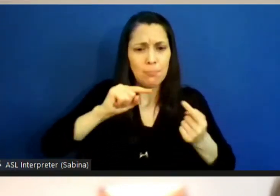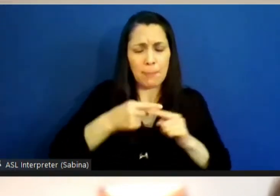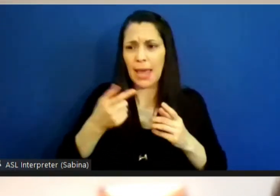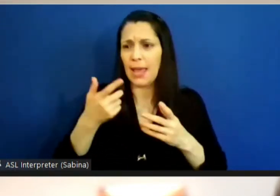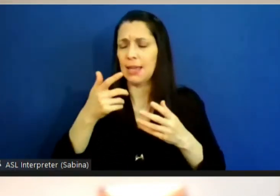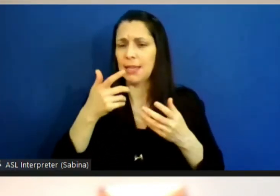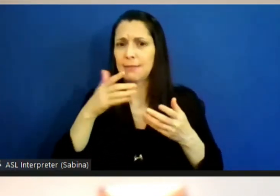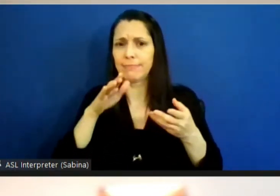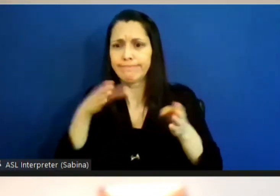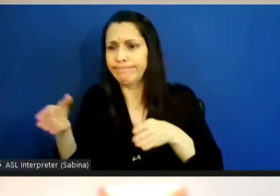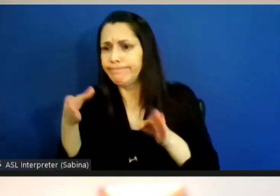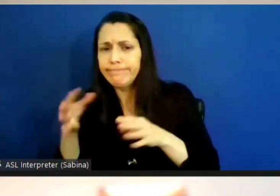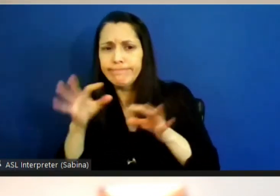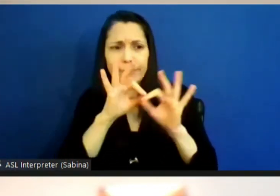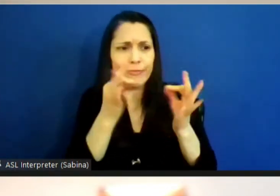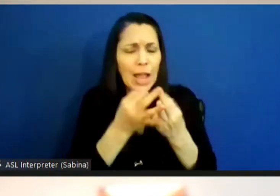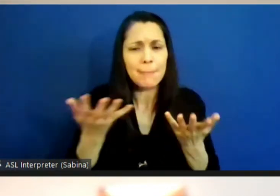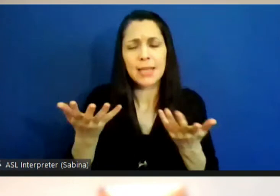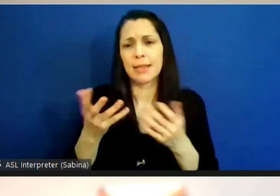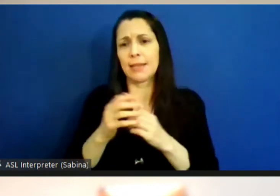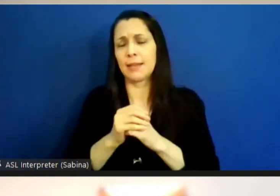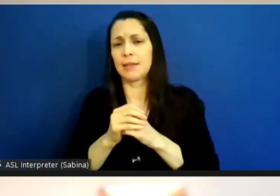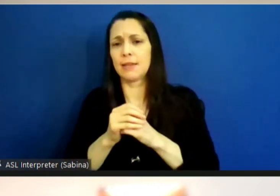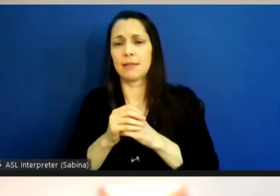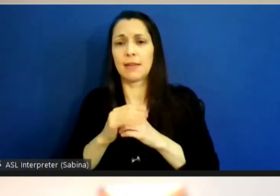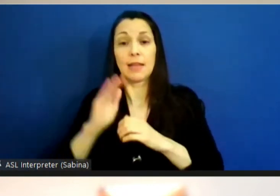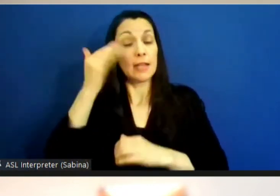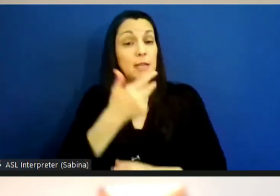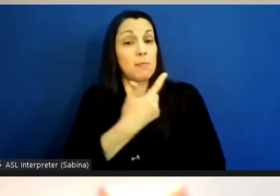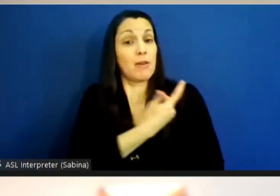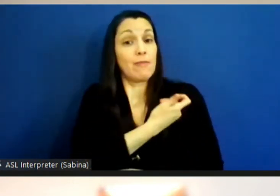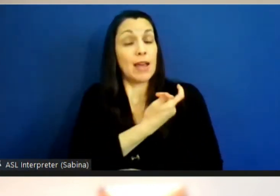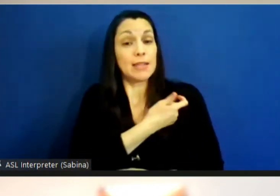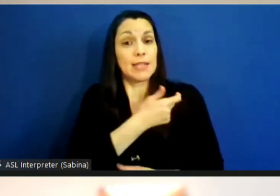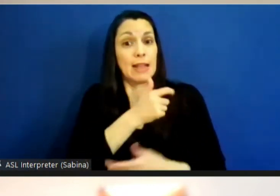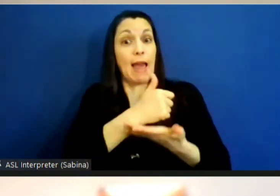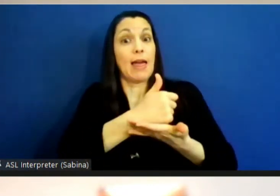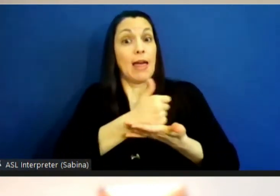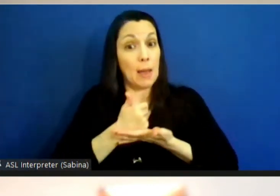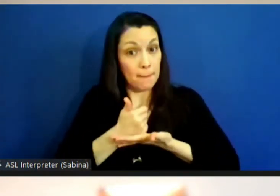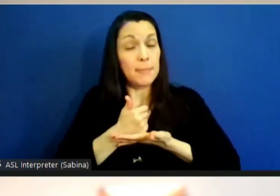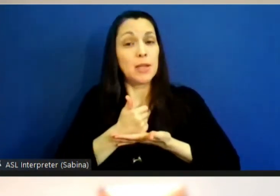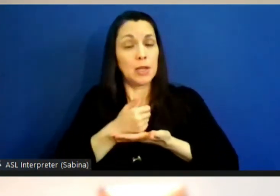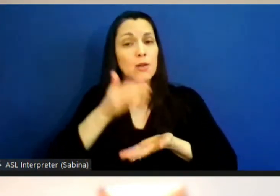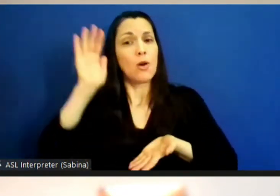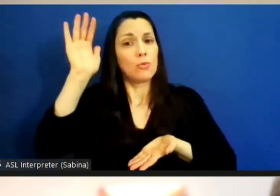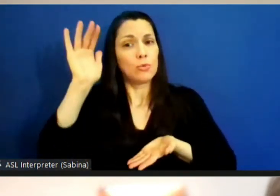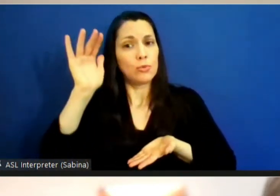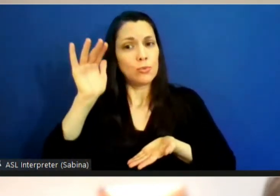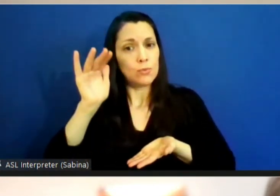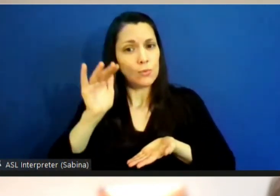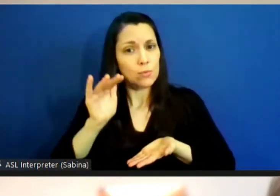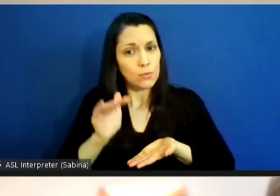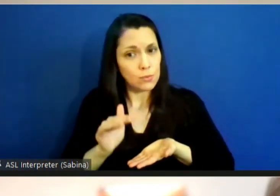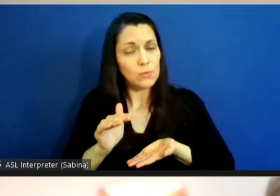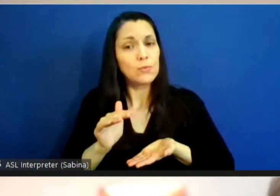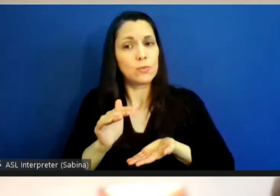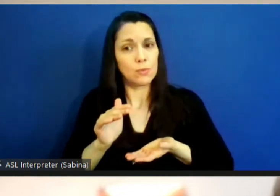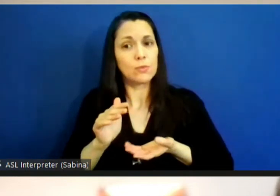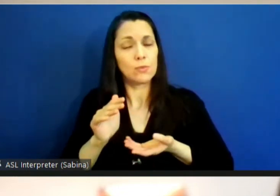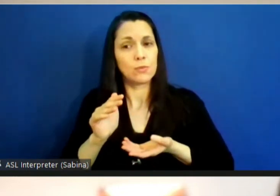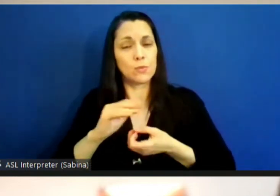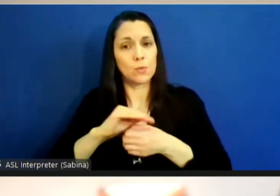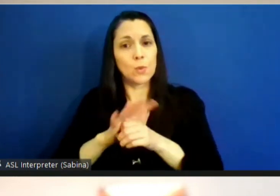it appears that the vaccines are helping us emerge from that threat. It's certainly looking good